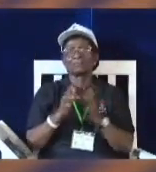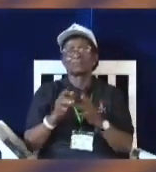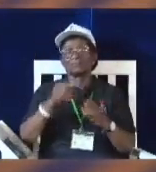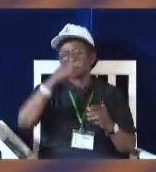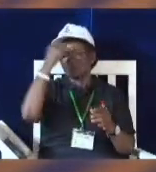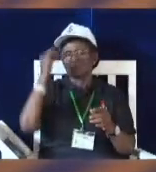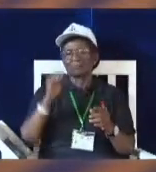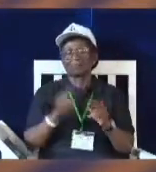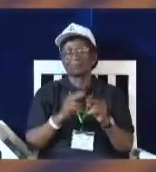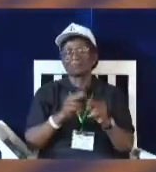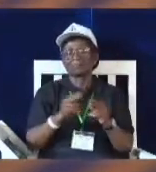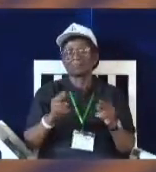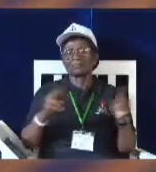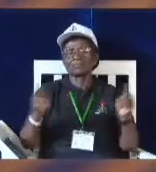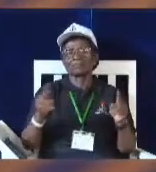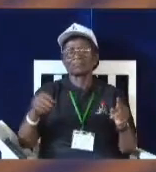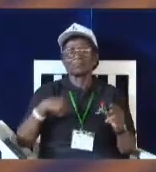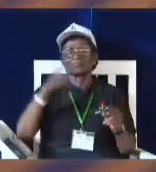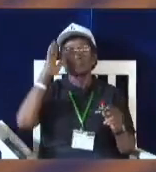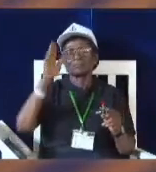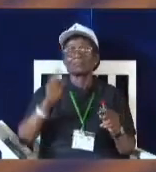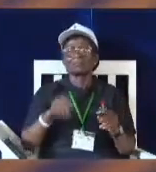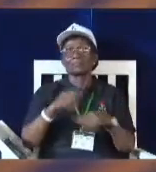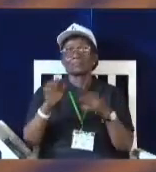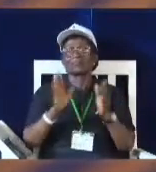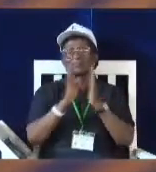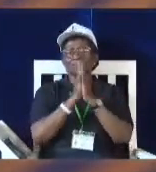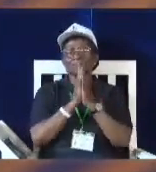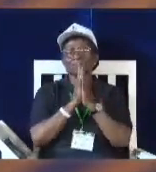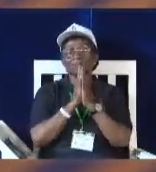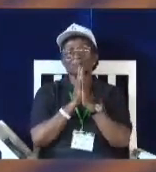Because very soon we are going to be praying.